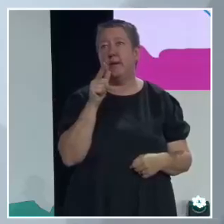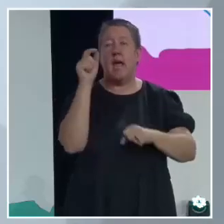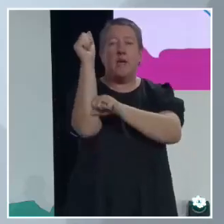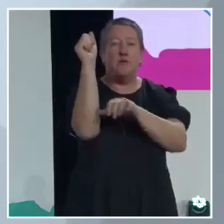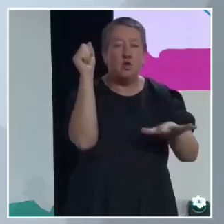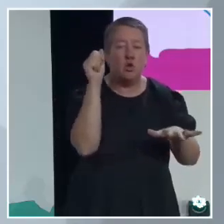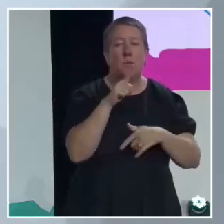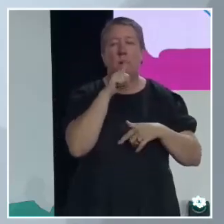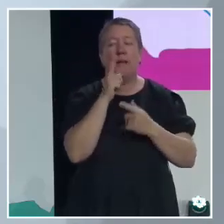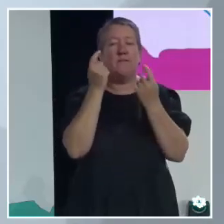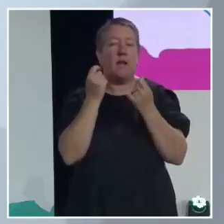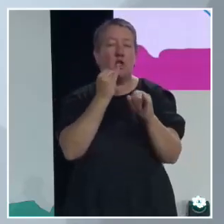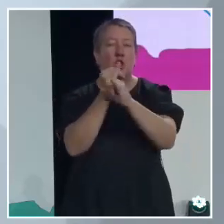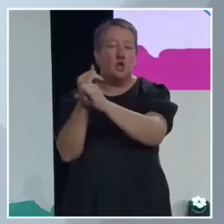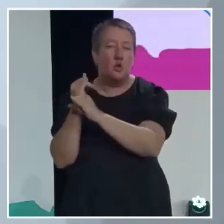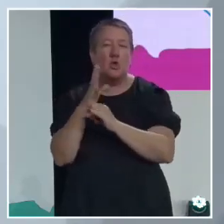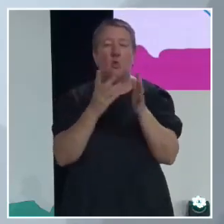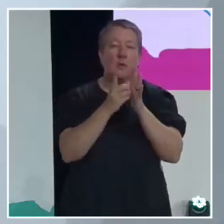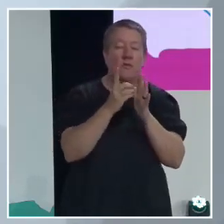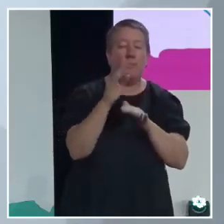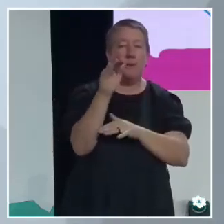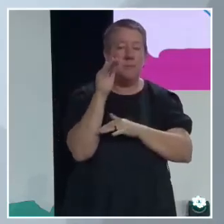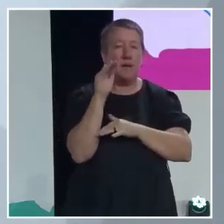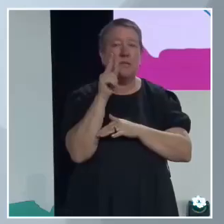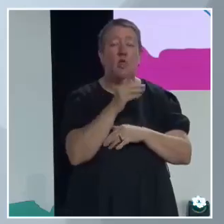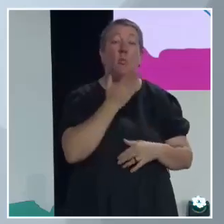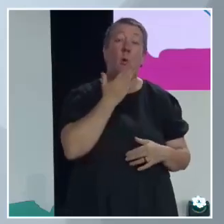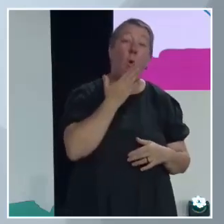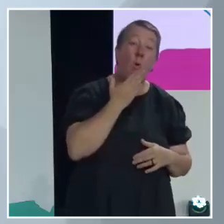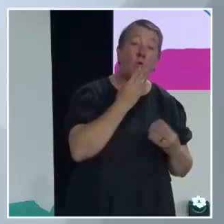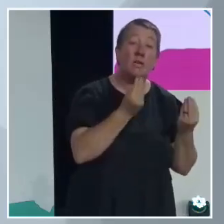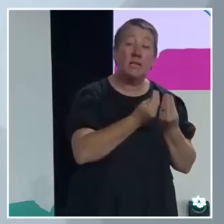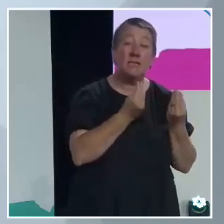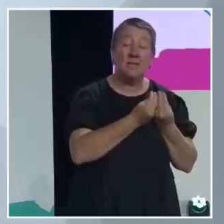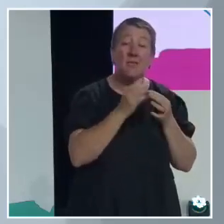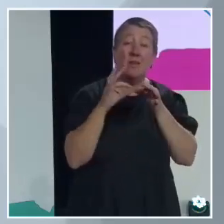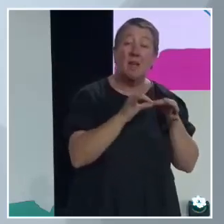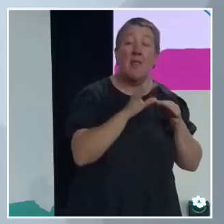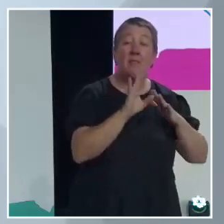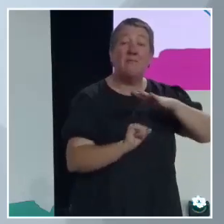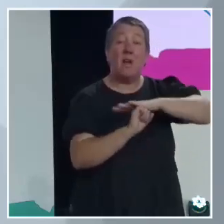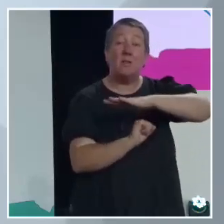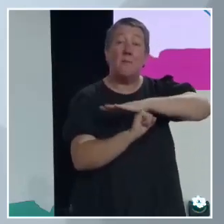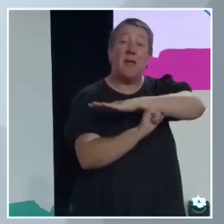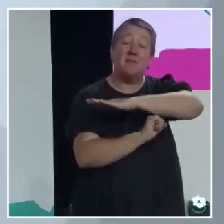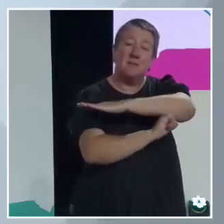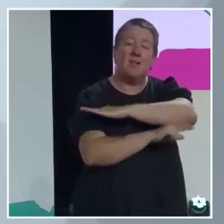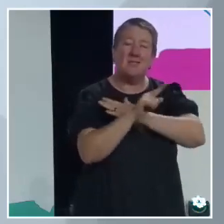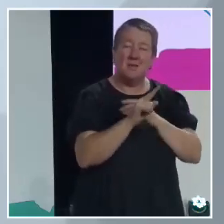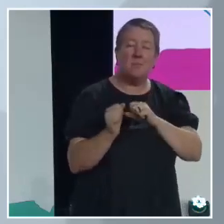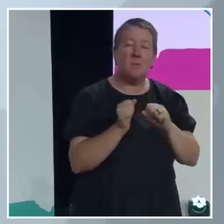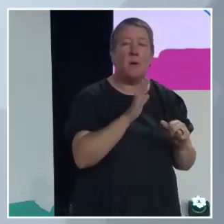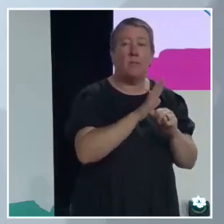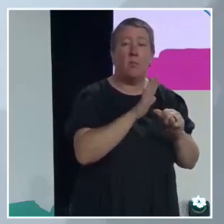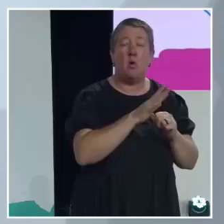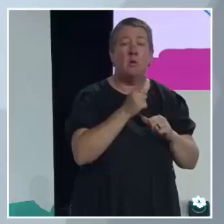infrastructure, public financial institutions and development banks. The boring stuff around the fundamentals are still key. And while they don't